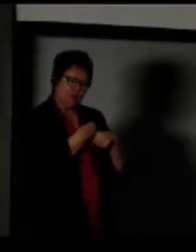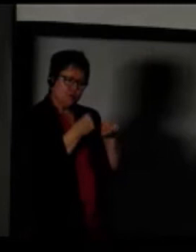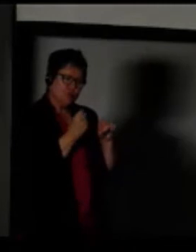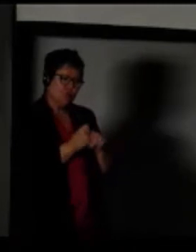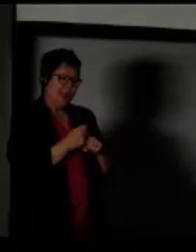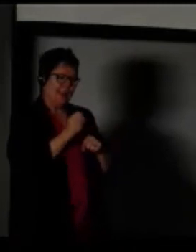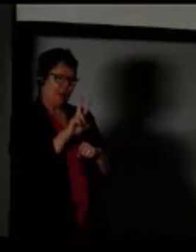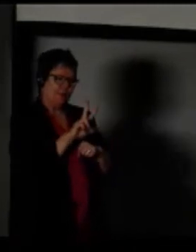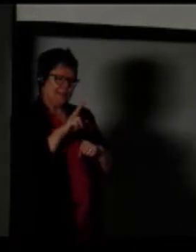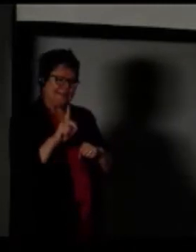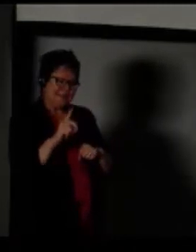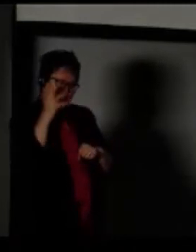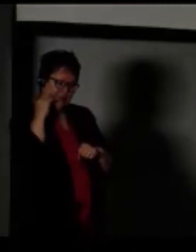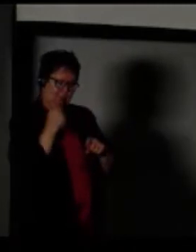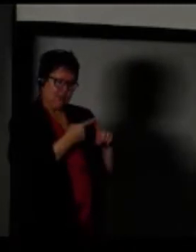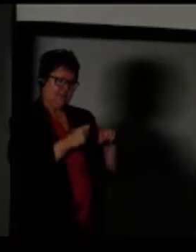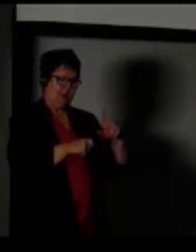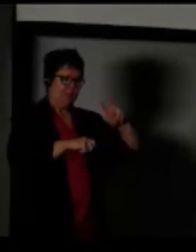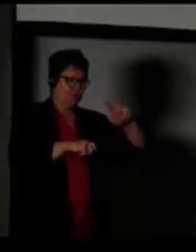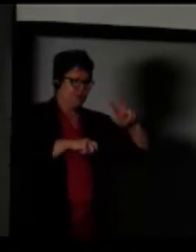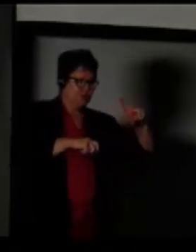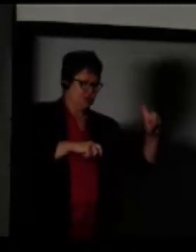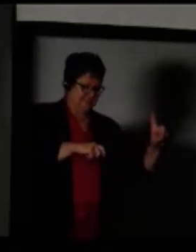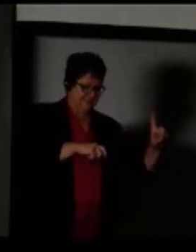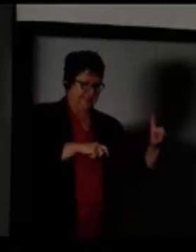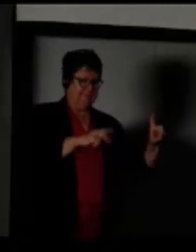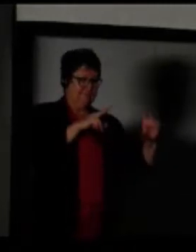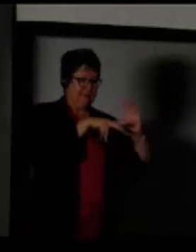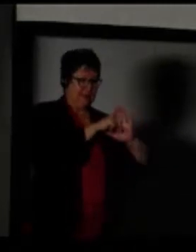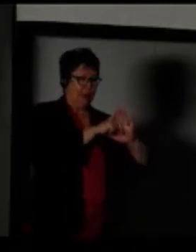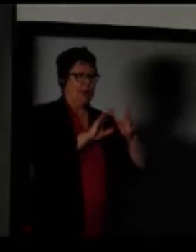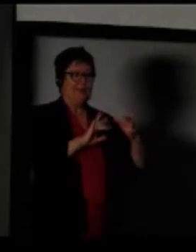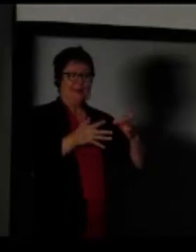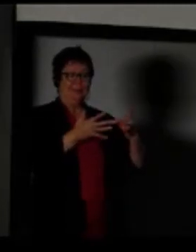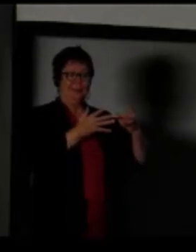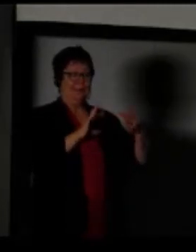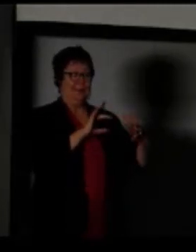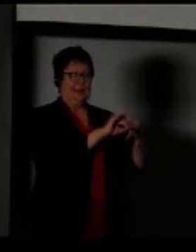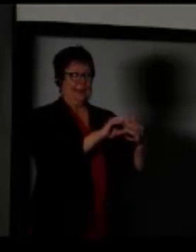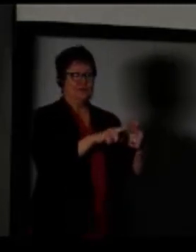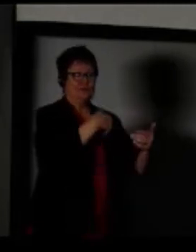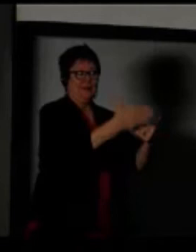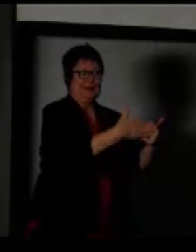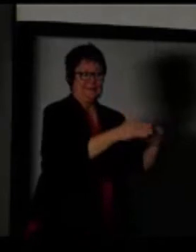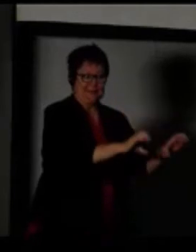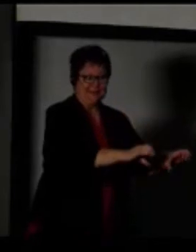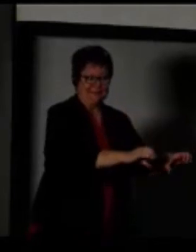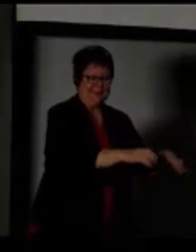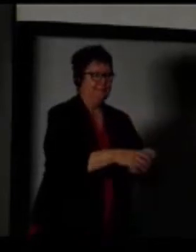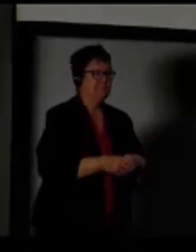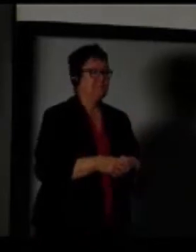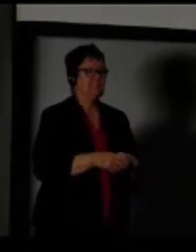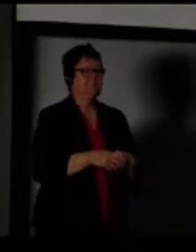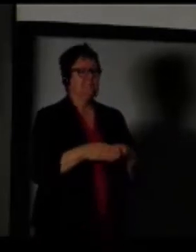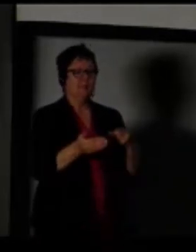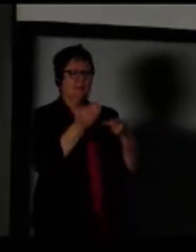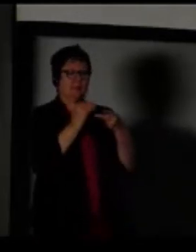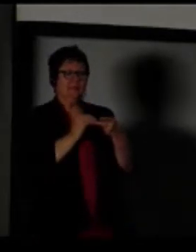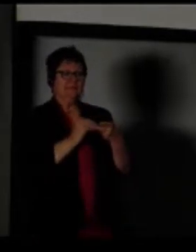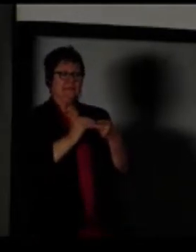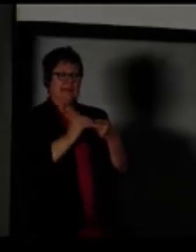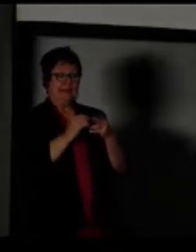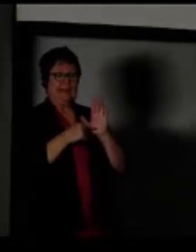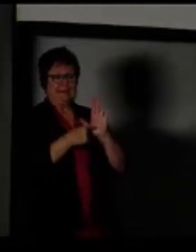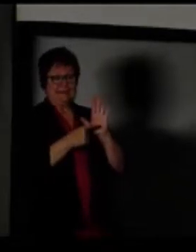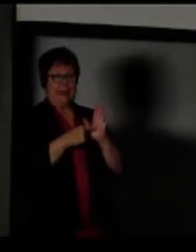2D video. So she has an extension to her next activity. The second and last example I want to give is from a student who